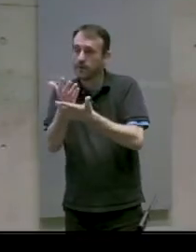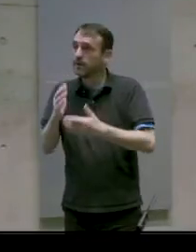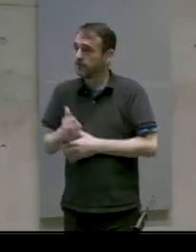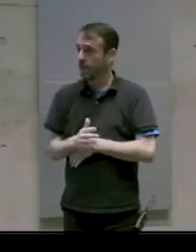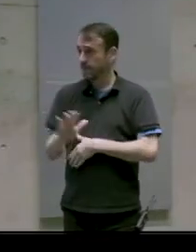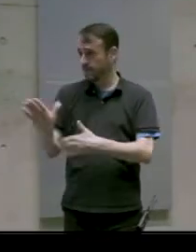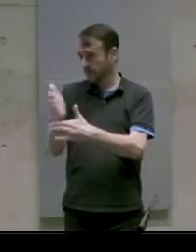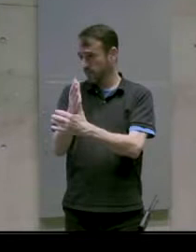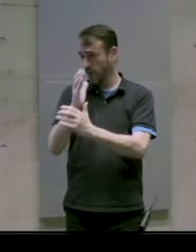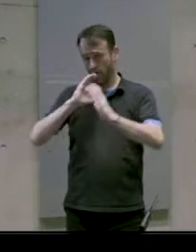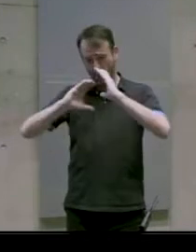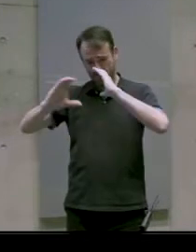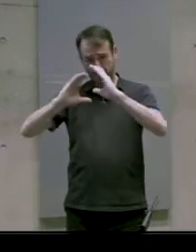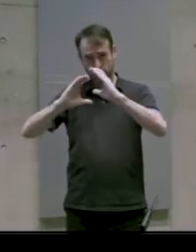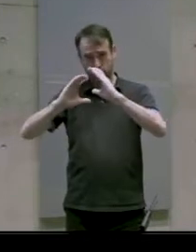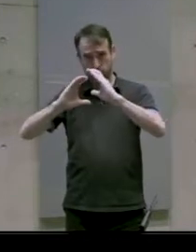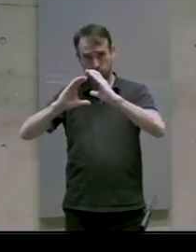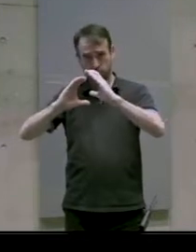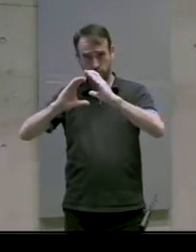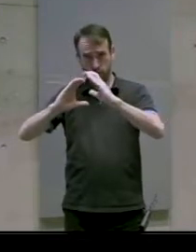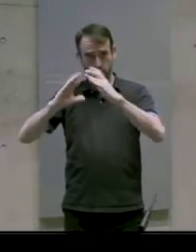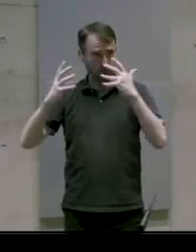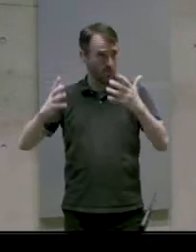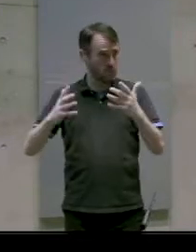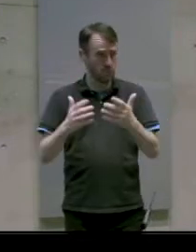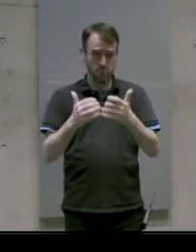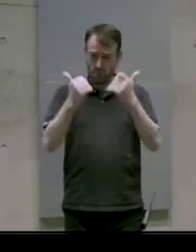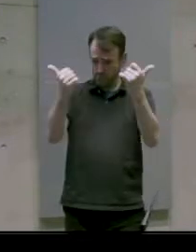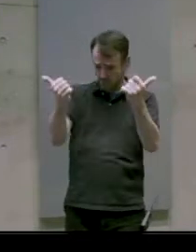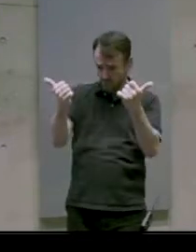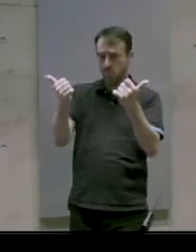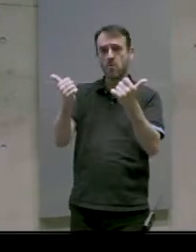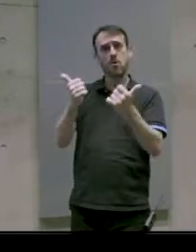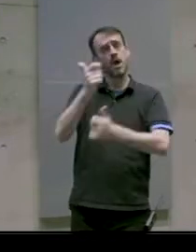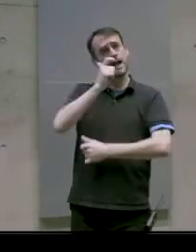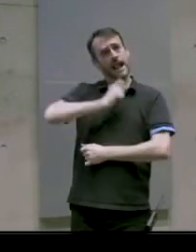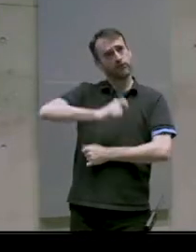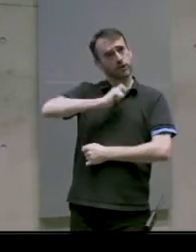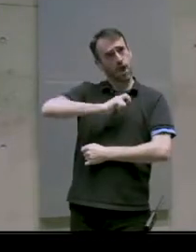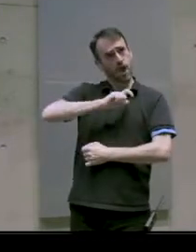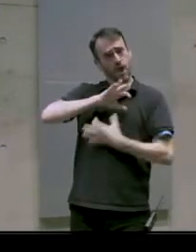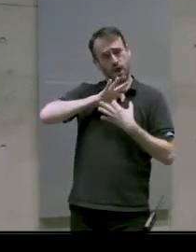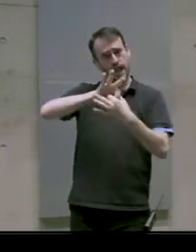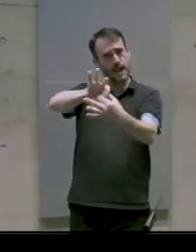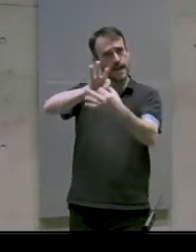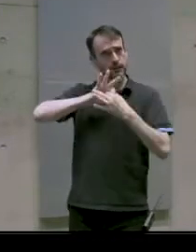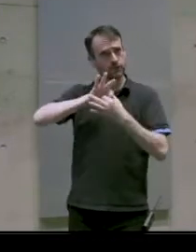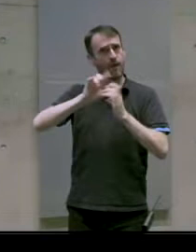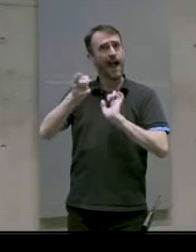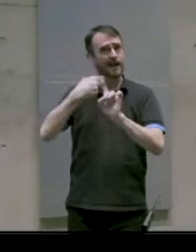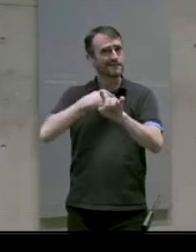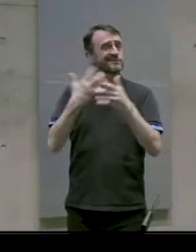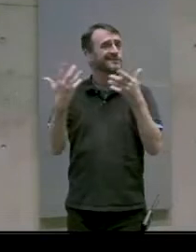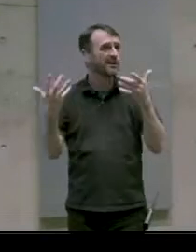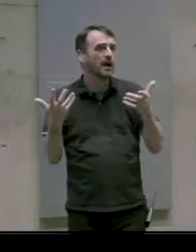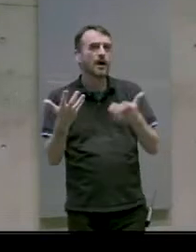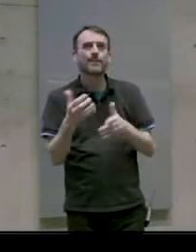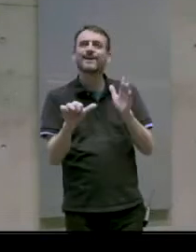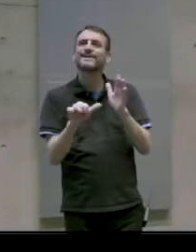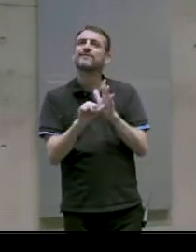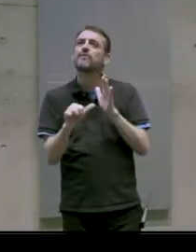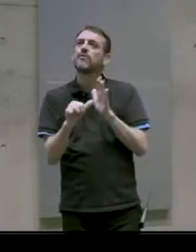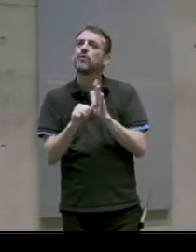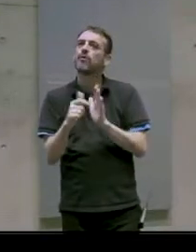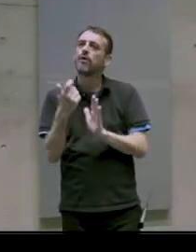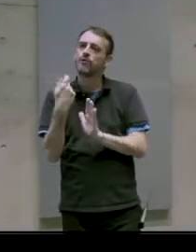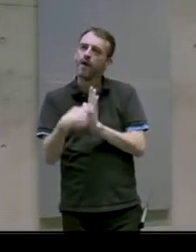Conversation. It's a cool way of interacting with story characters, but it's very difficult to write,